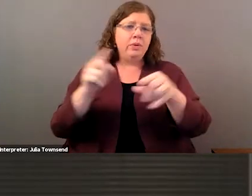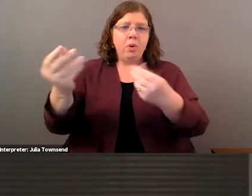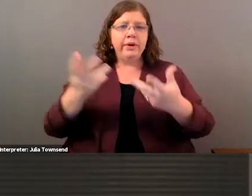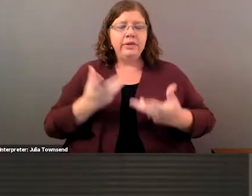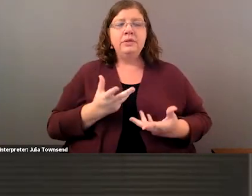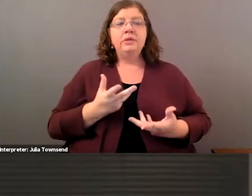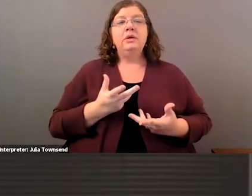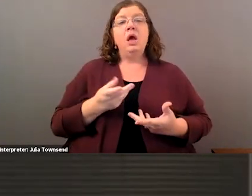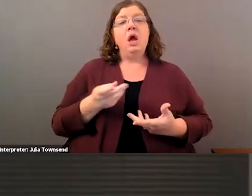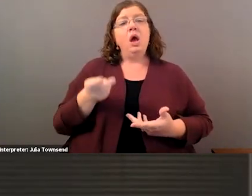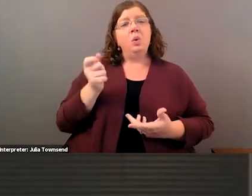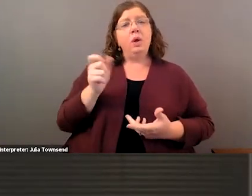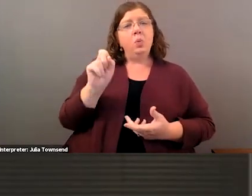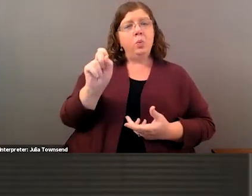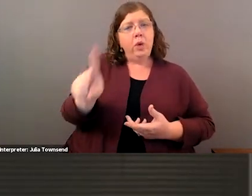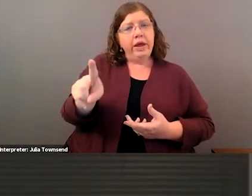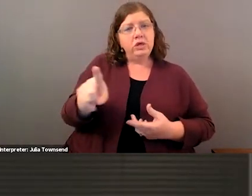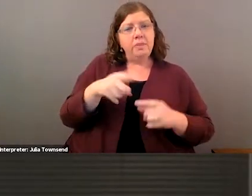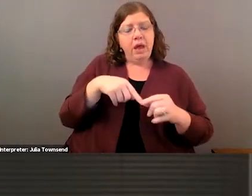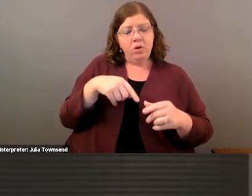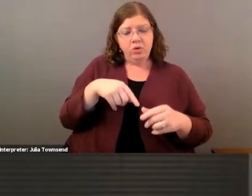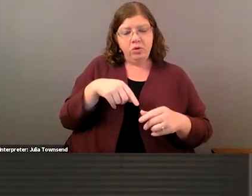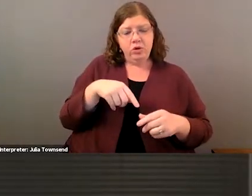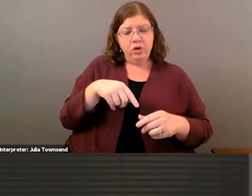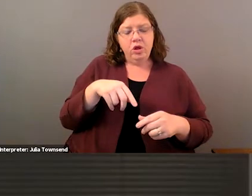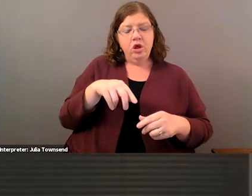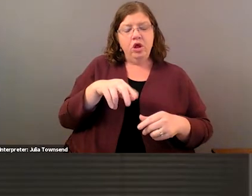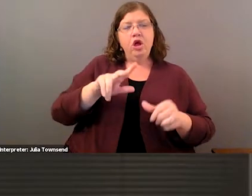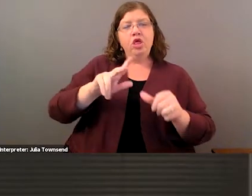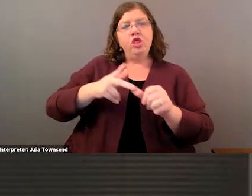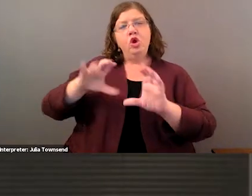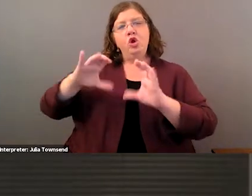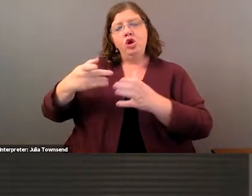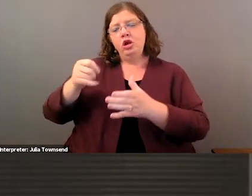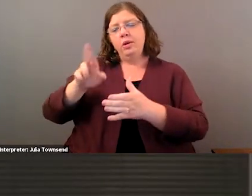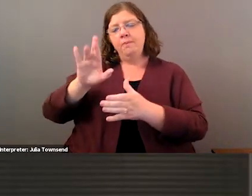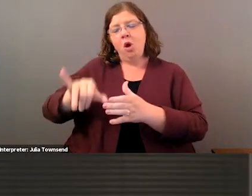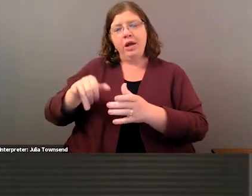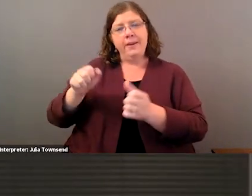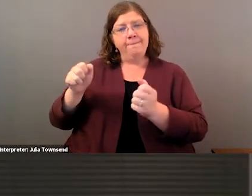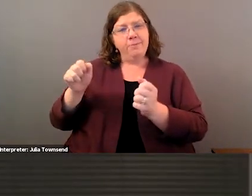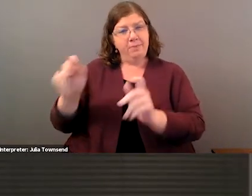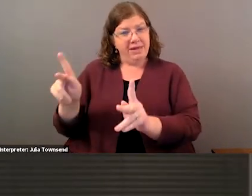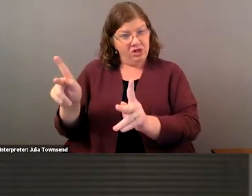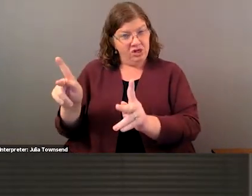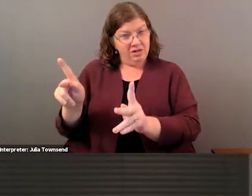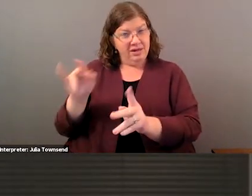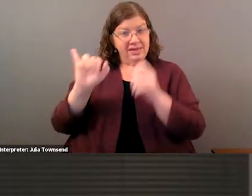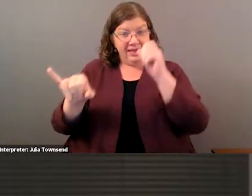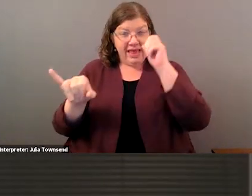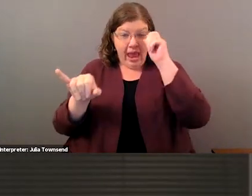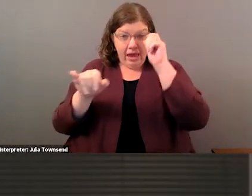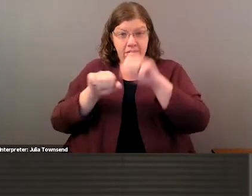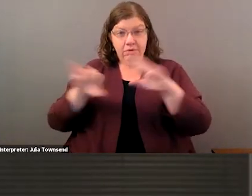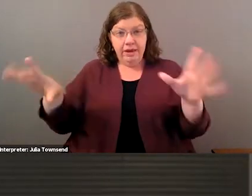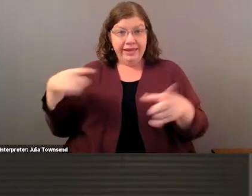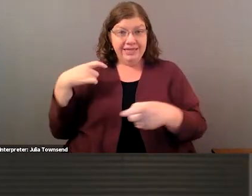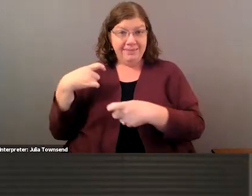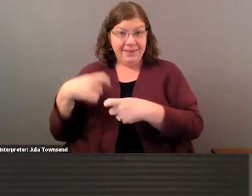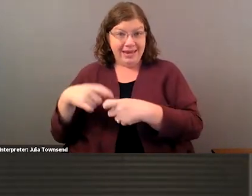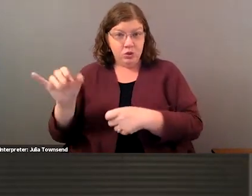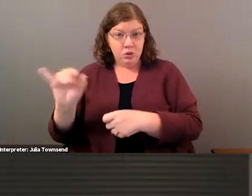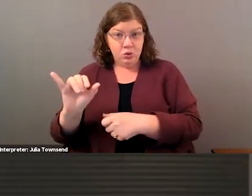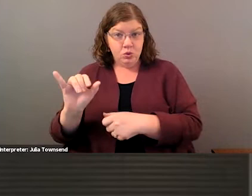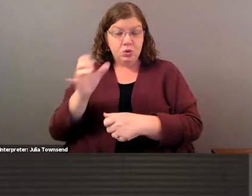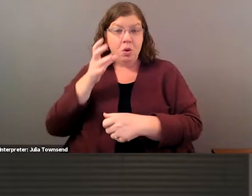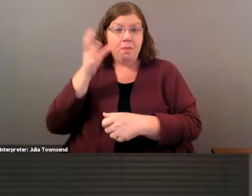quick question in regards to the third-party permission. Are this also available in Spanish for parents to